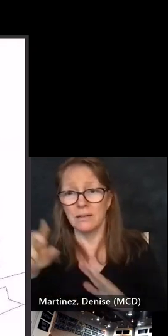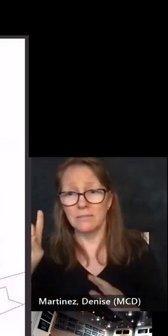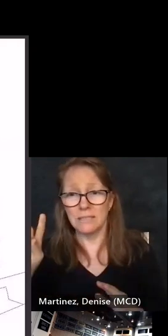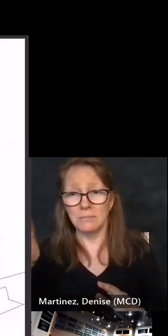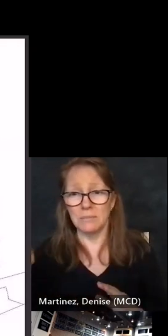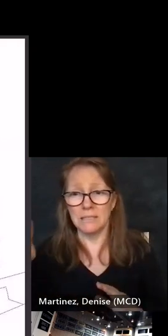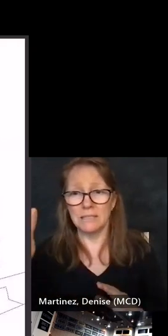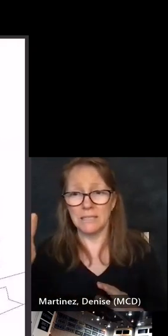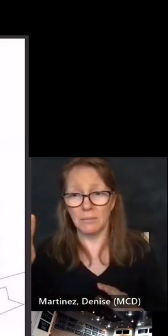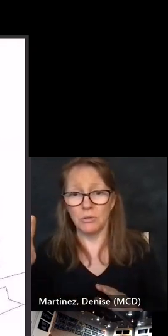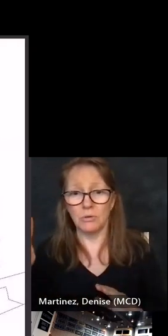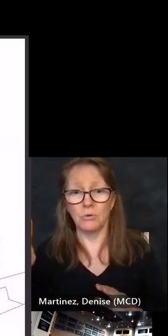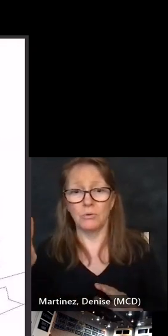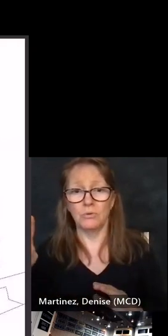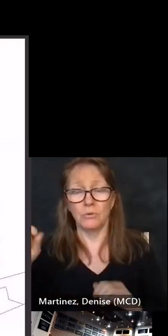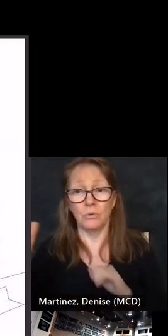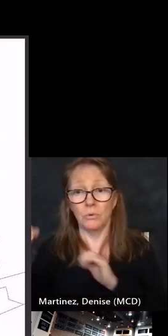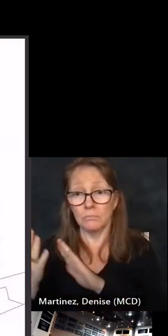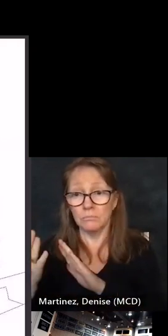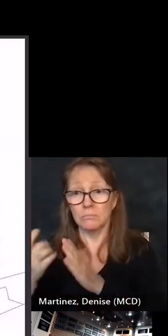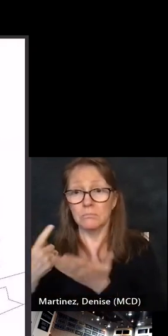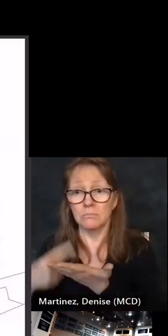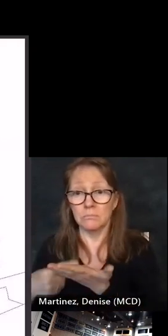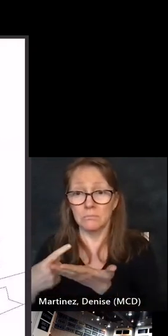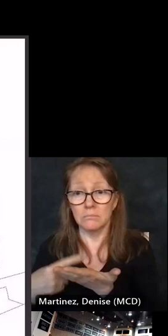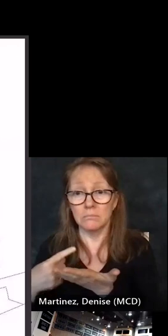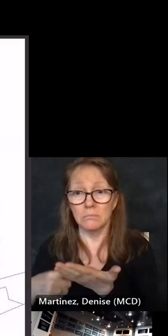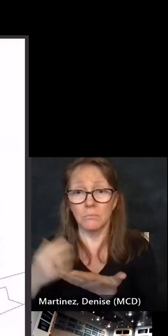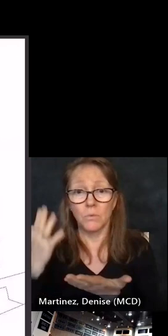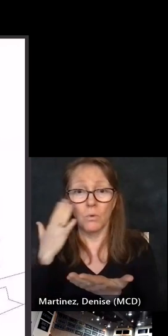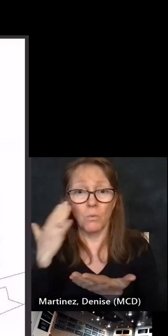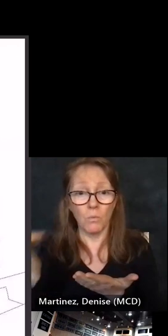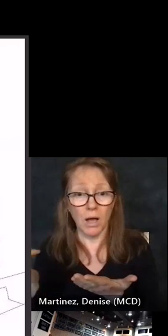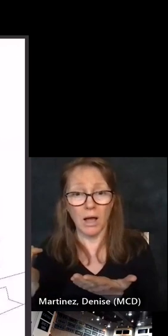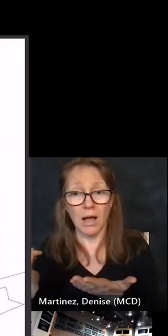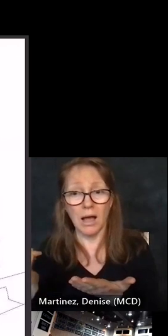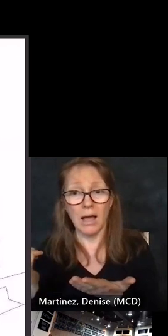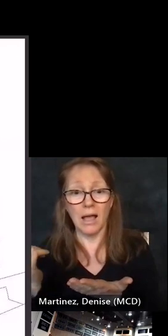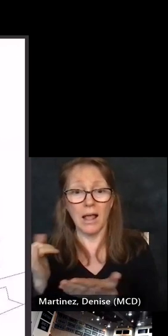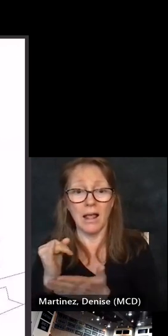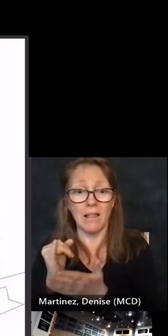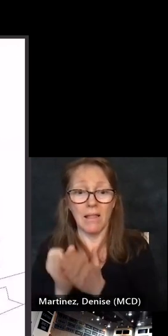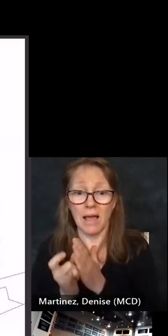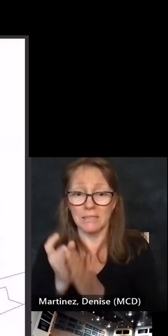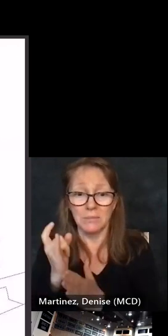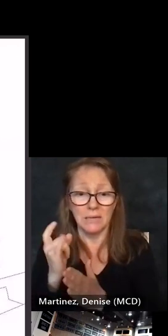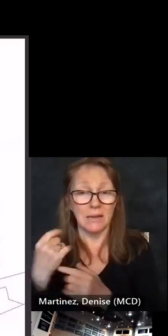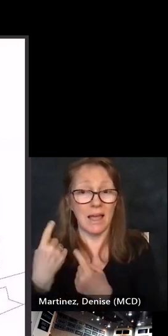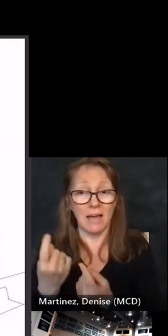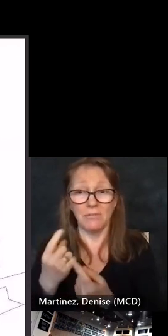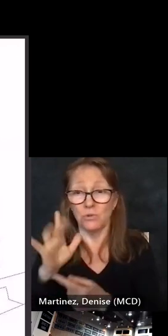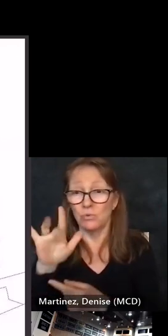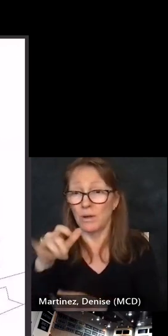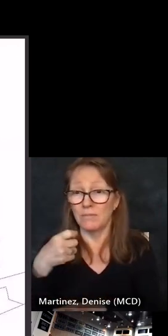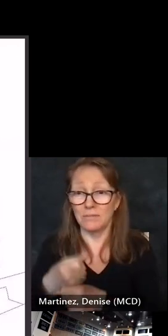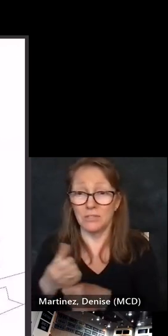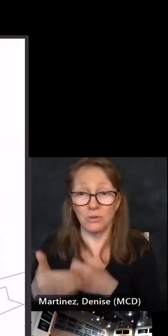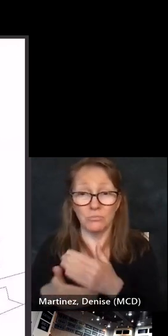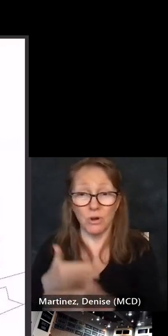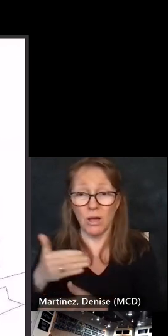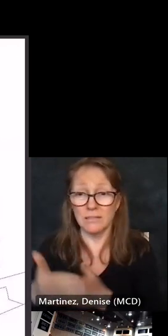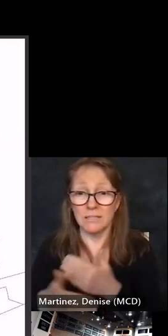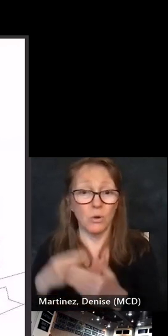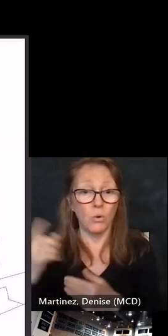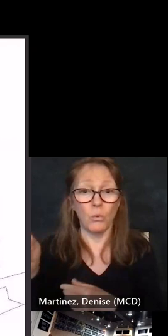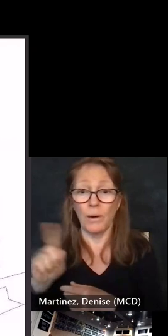you answer the question why they are taking that at the last minute after a 25-year process, where are